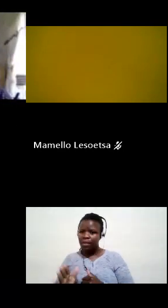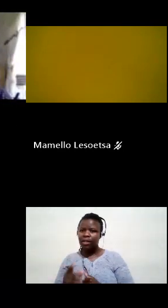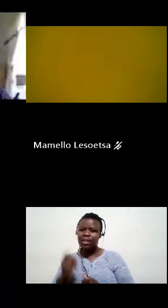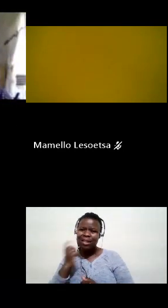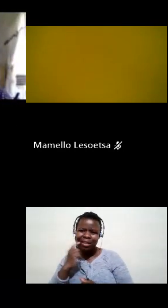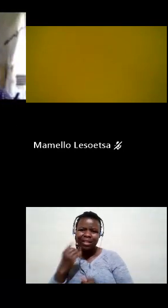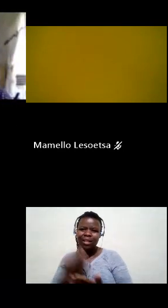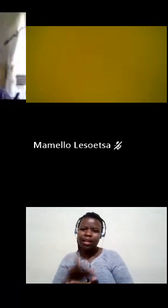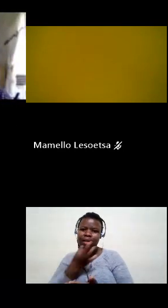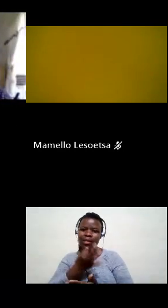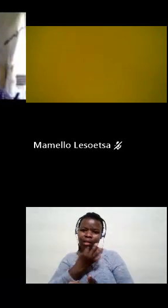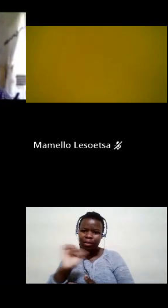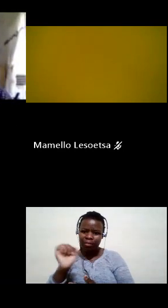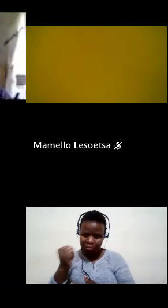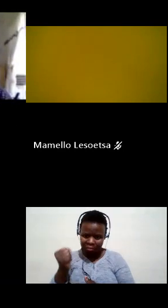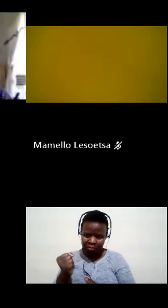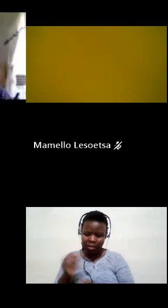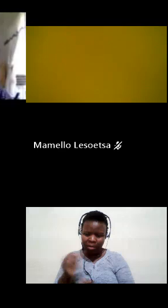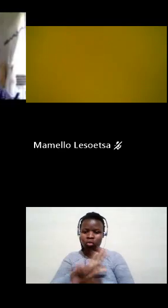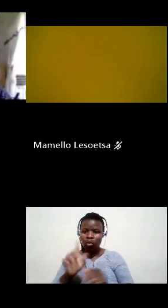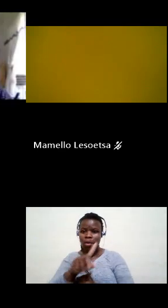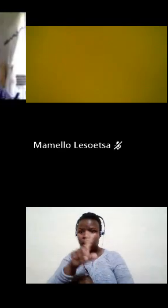So this person, she has